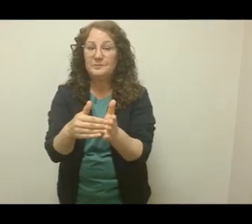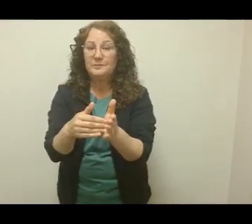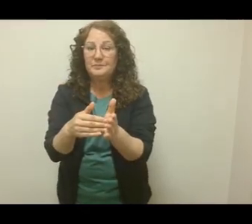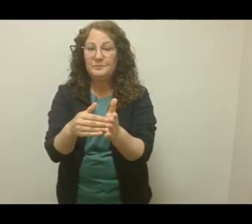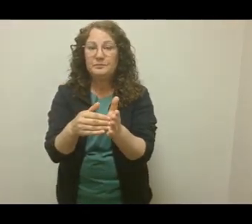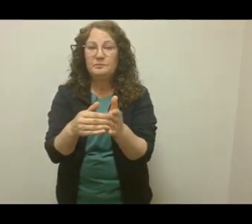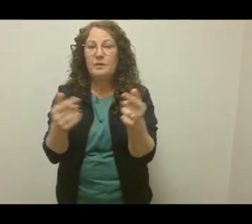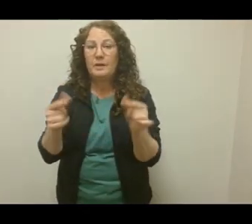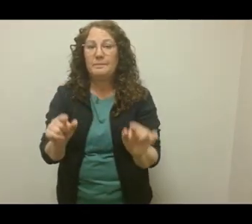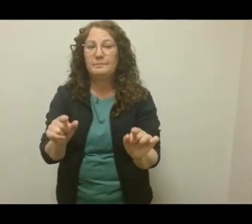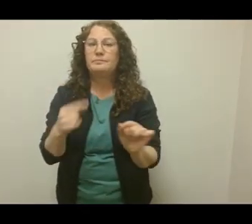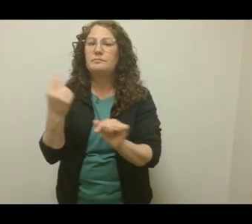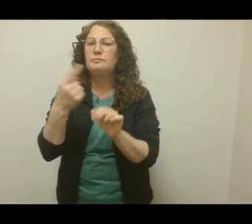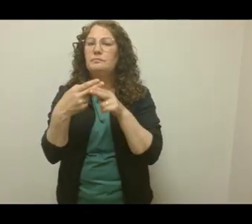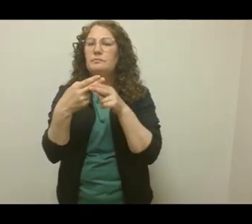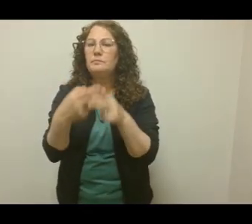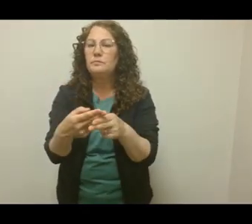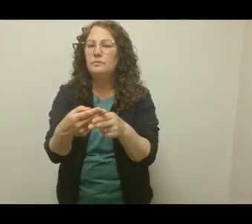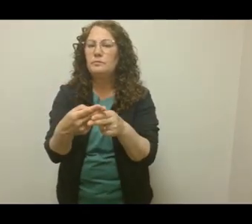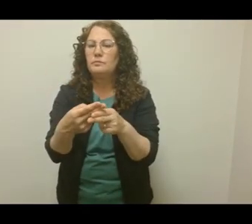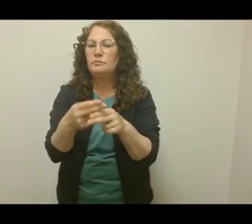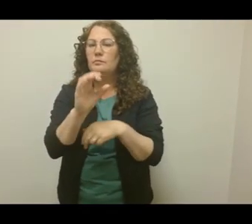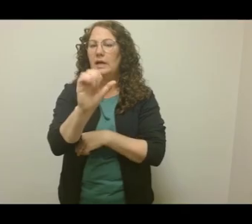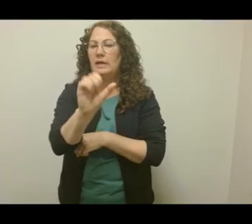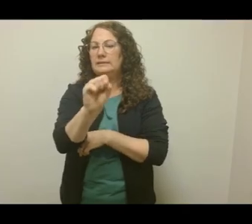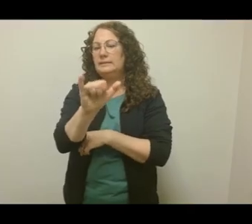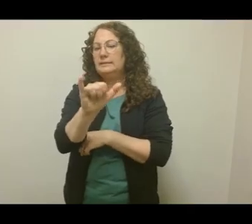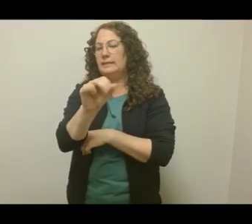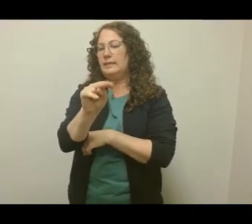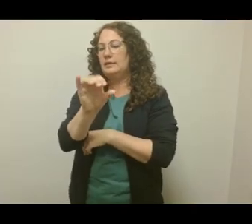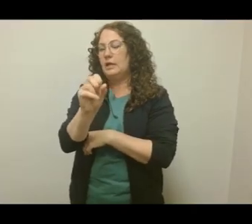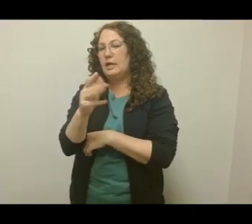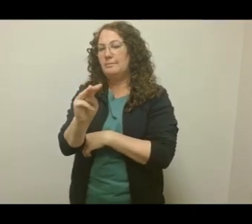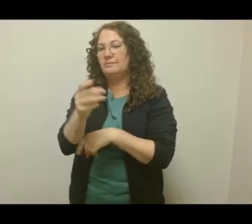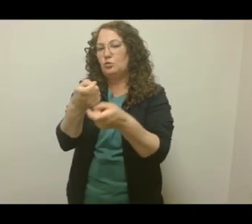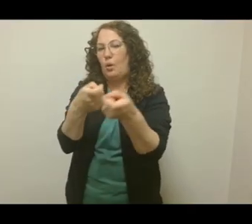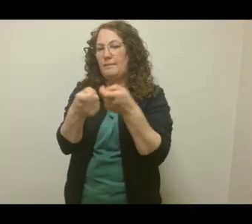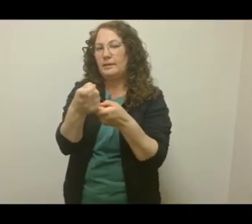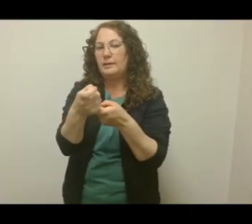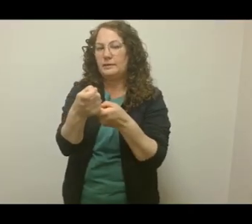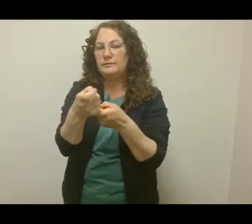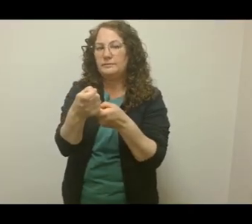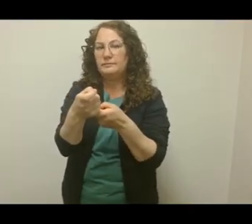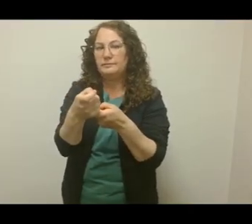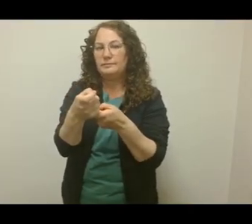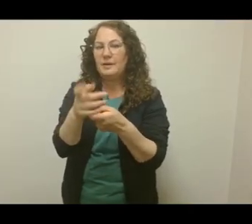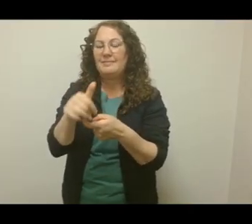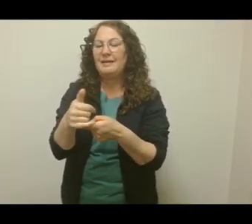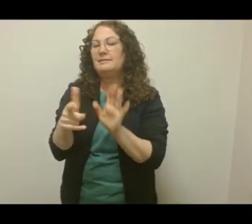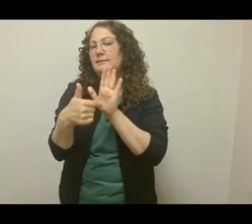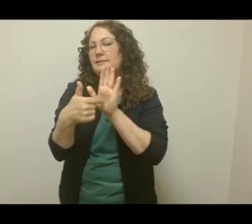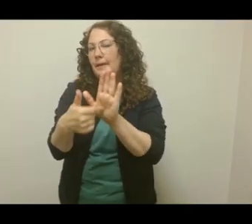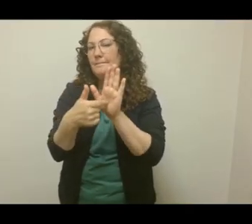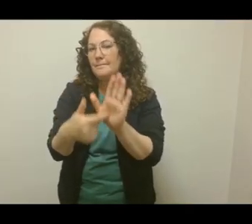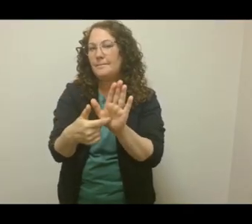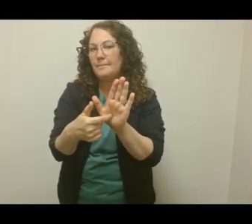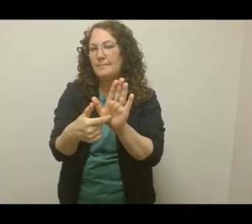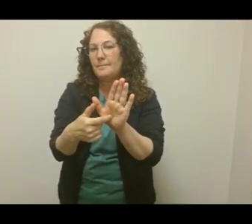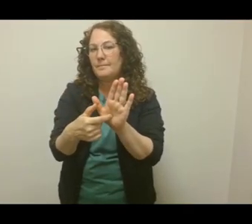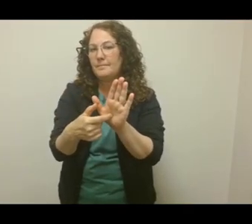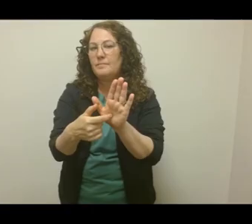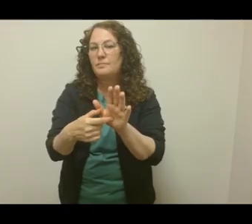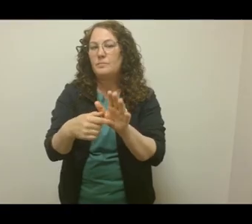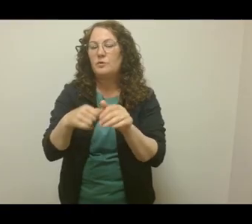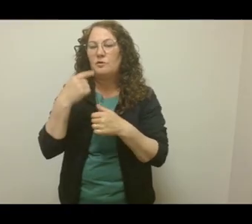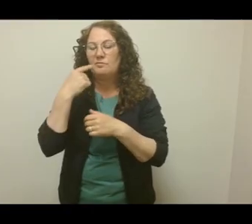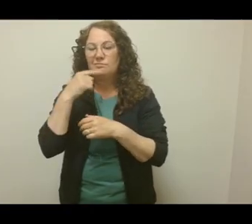plagiarism is something called synonym swapping. So synonym swapping is an example of poor paraphrasing.